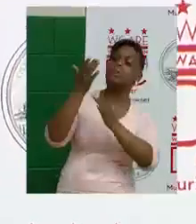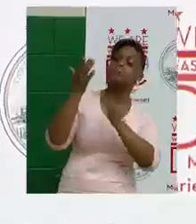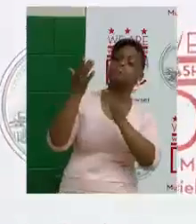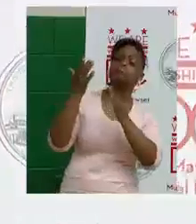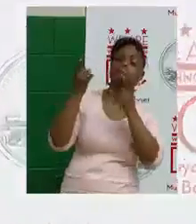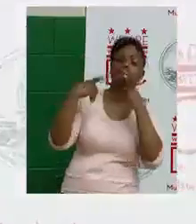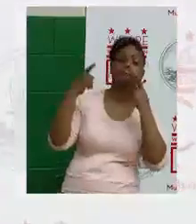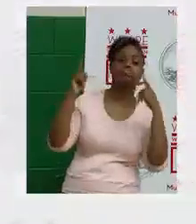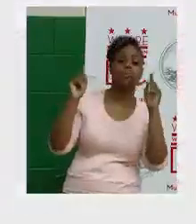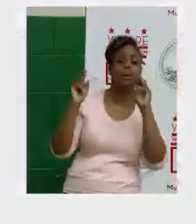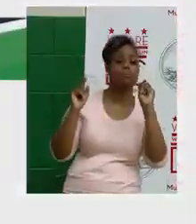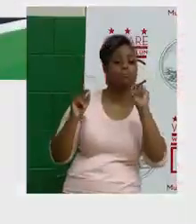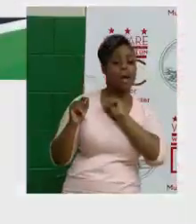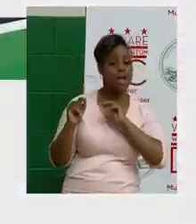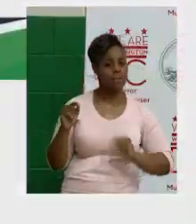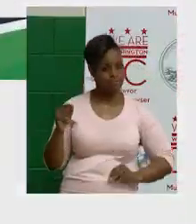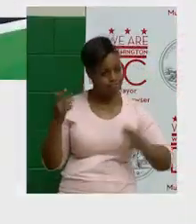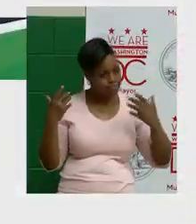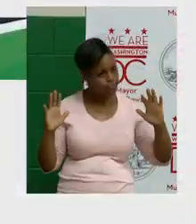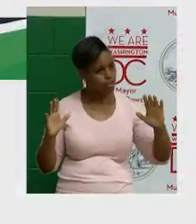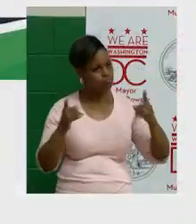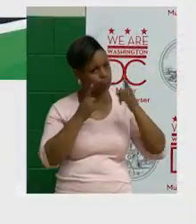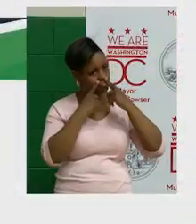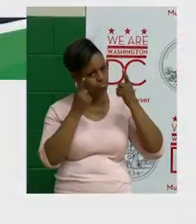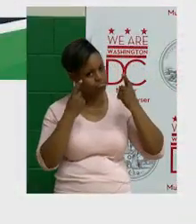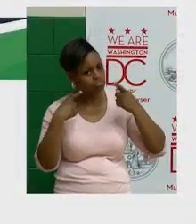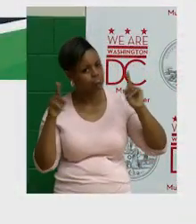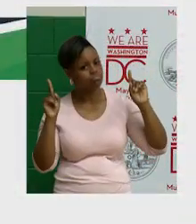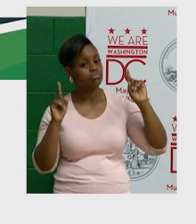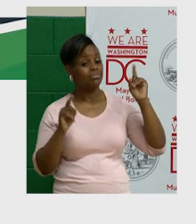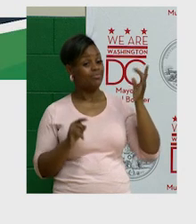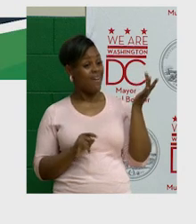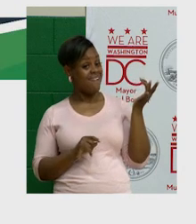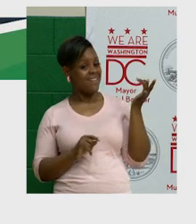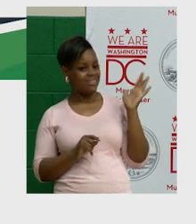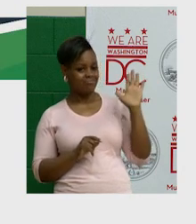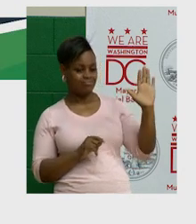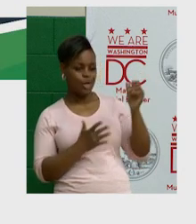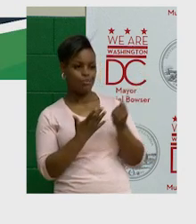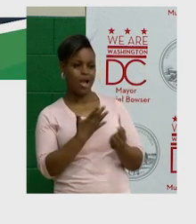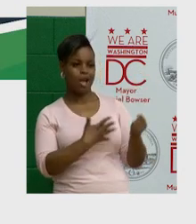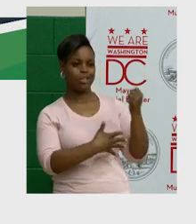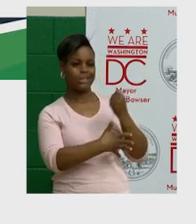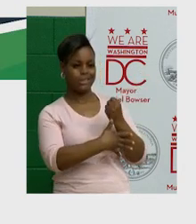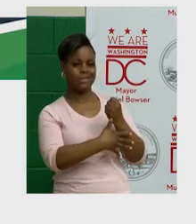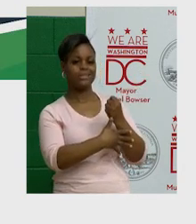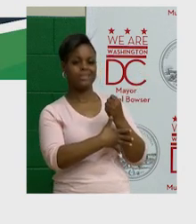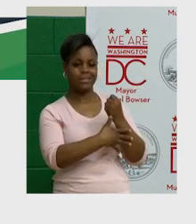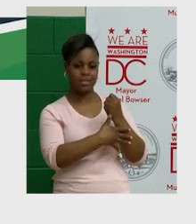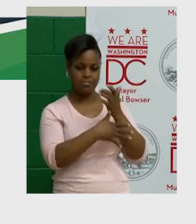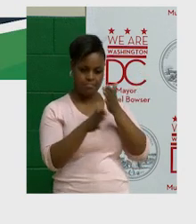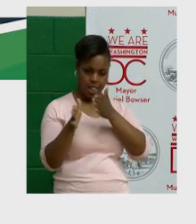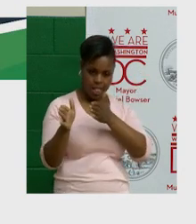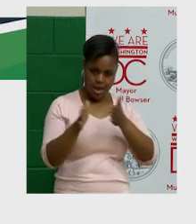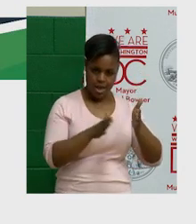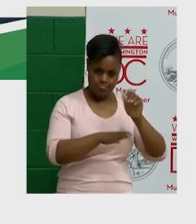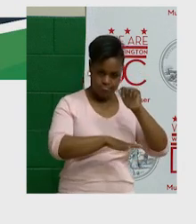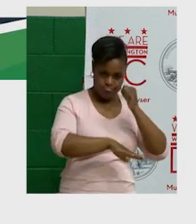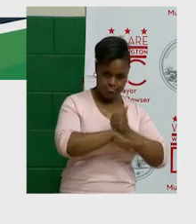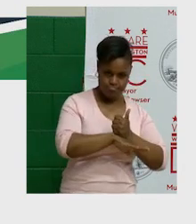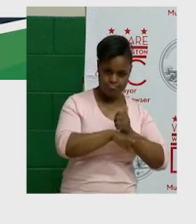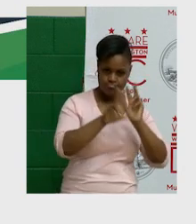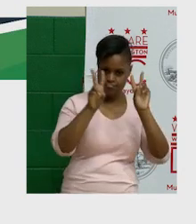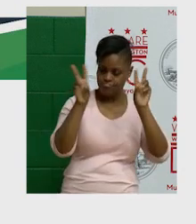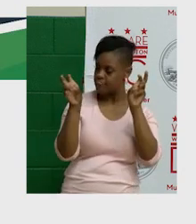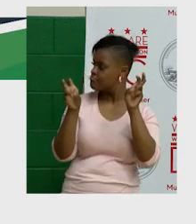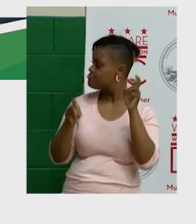able to accomplish because of the priorities that have been tilted towards those themes. You've